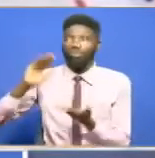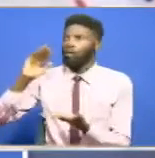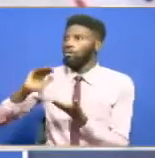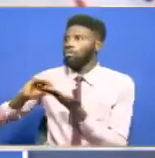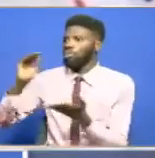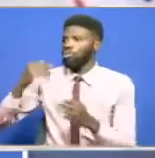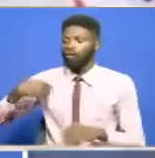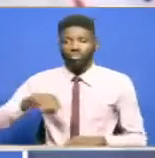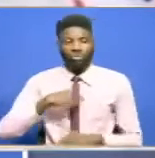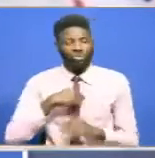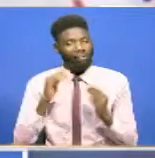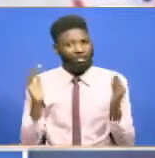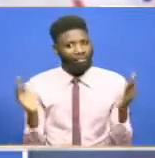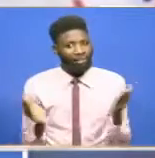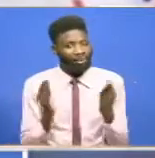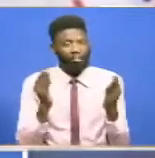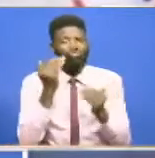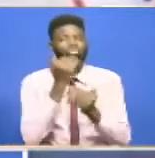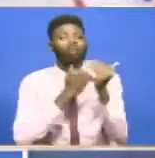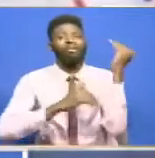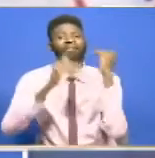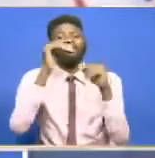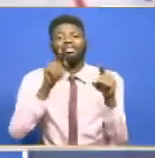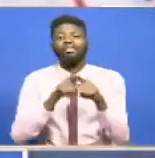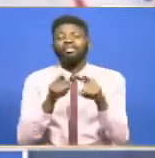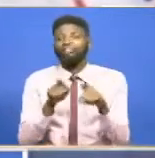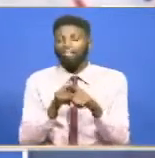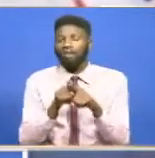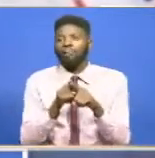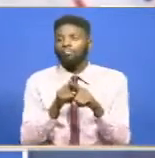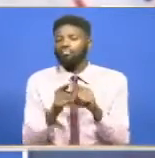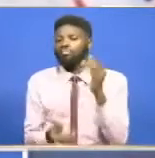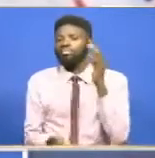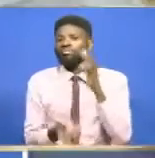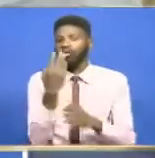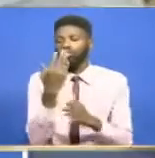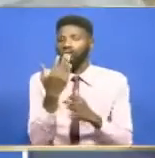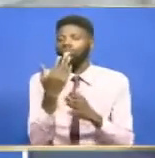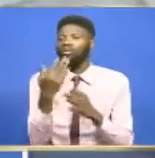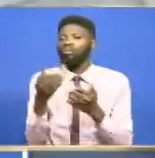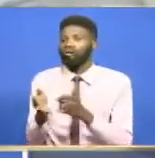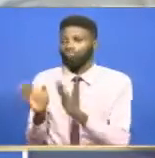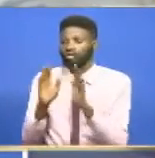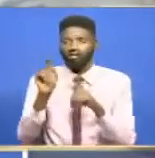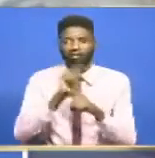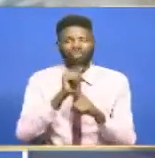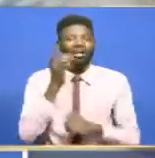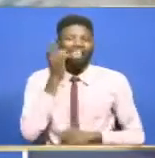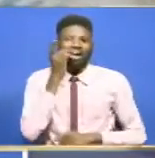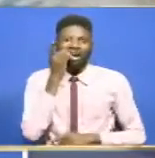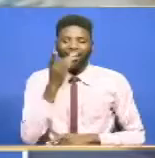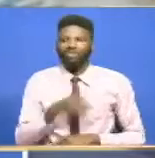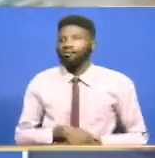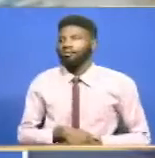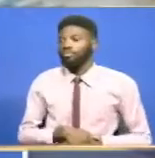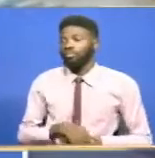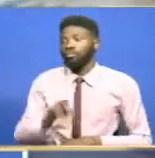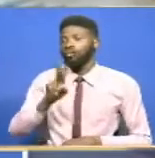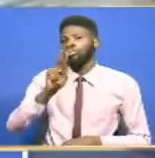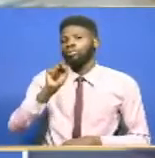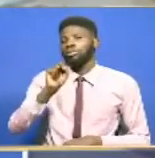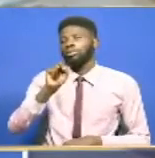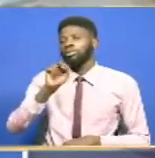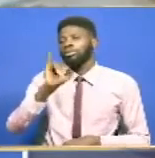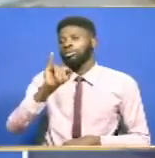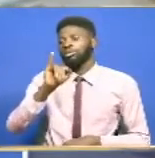that the universities also open up more slots and spaces for training dentists. Maafisa kutoka kampuni ya Unilever Kenya